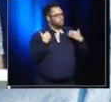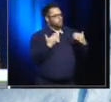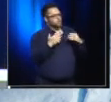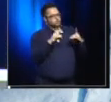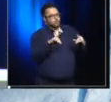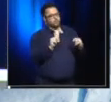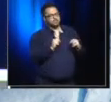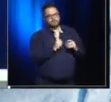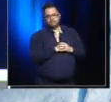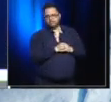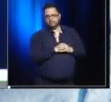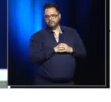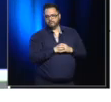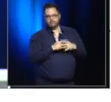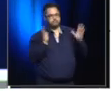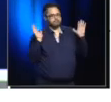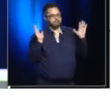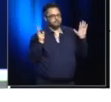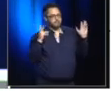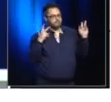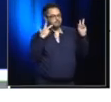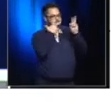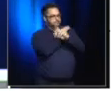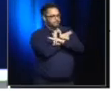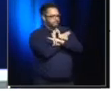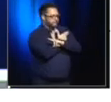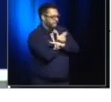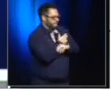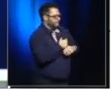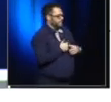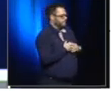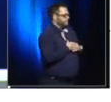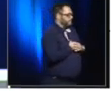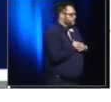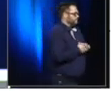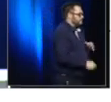it. So I'll wrap up there, but I will finish off